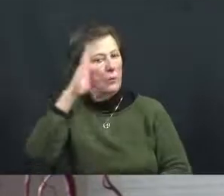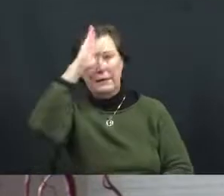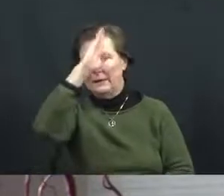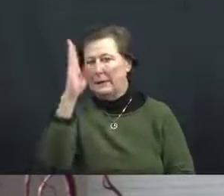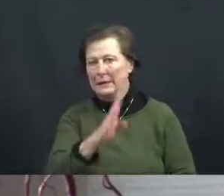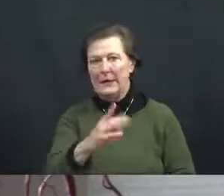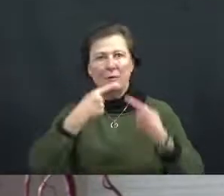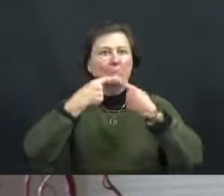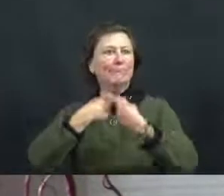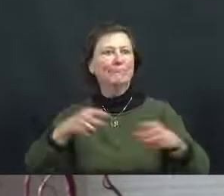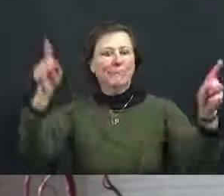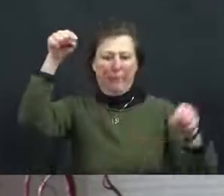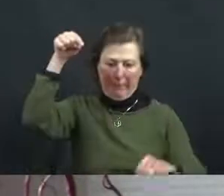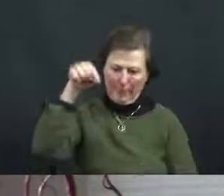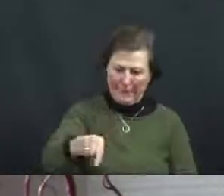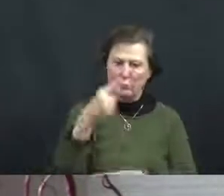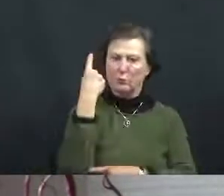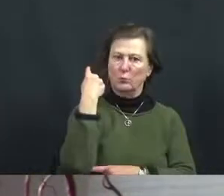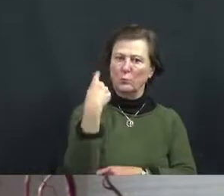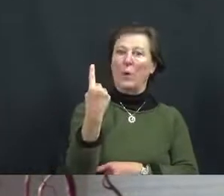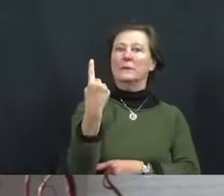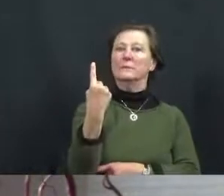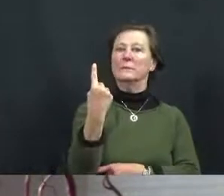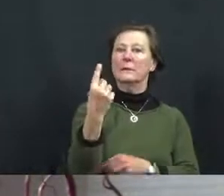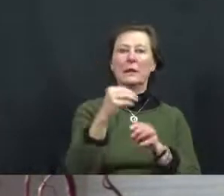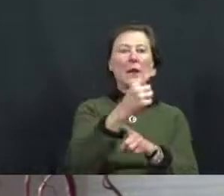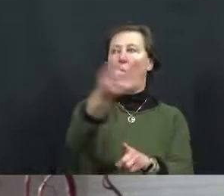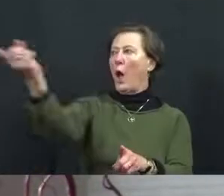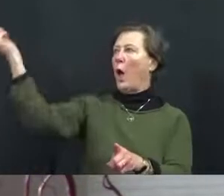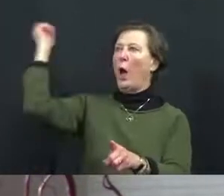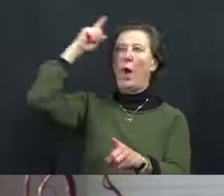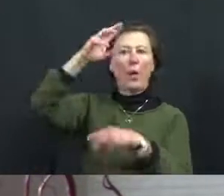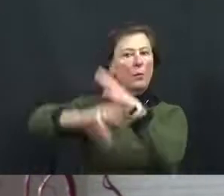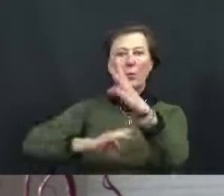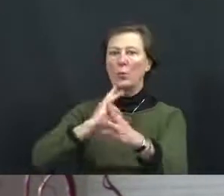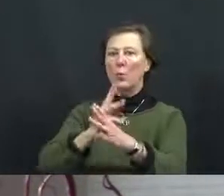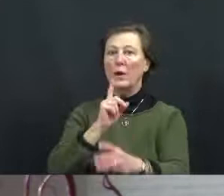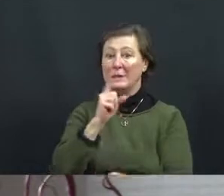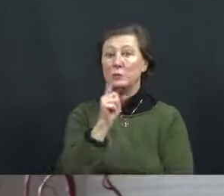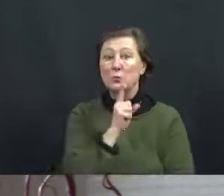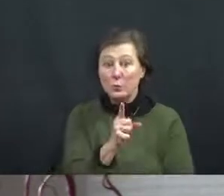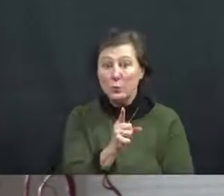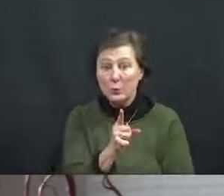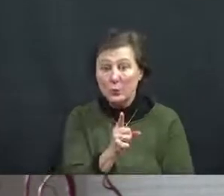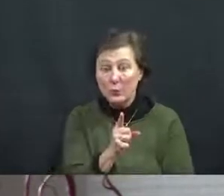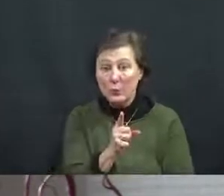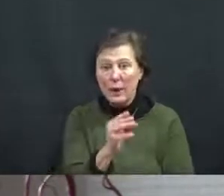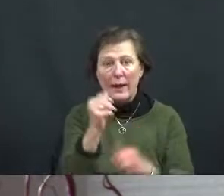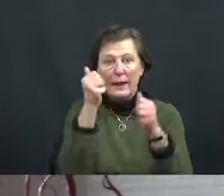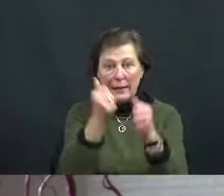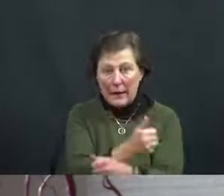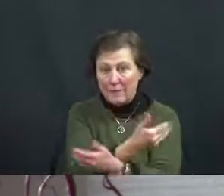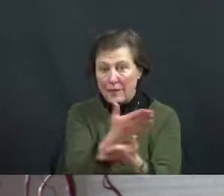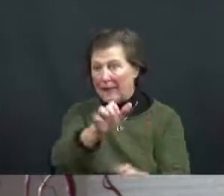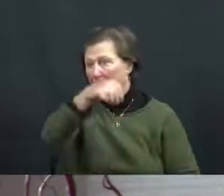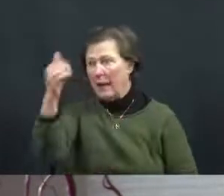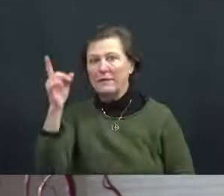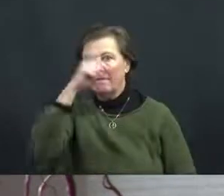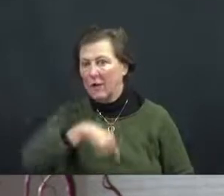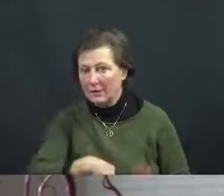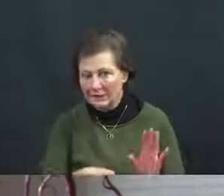claim that this alone in all the world over is true and everything else is